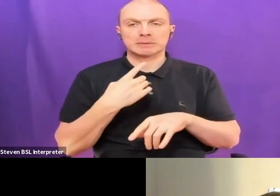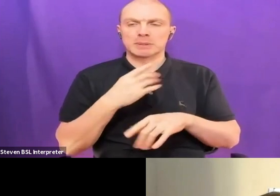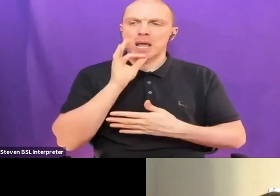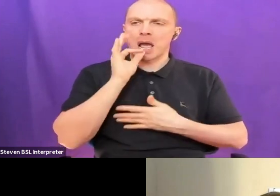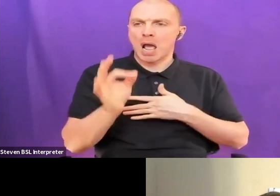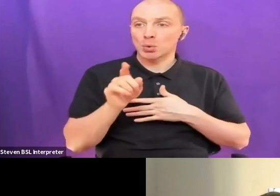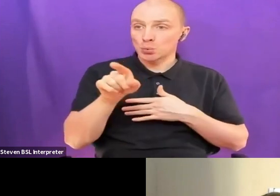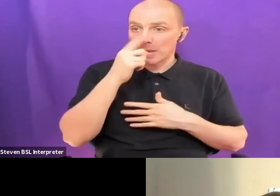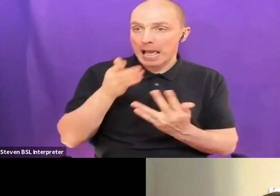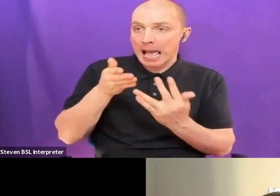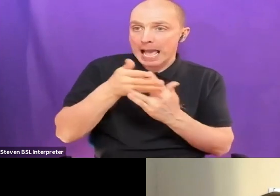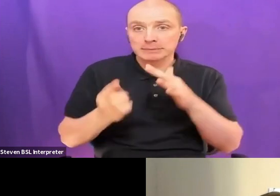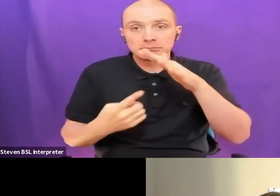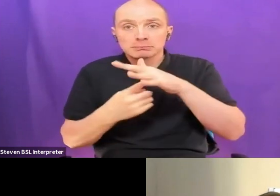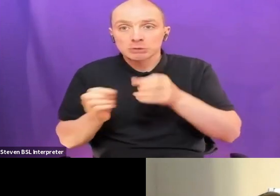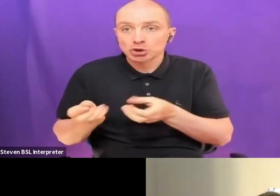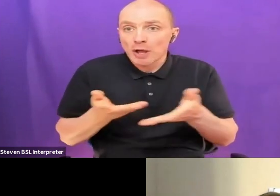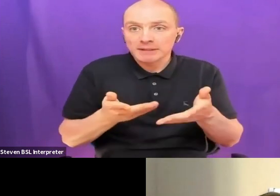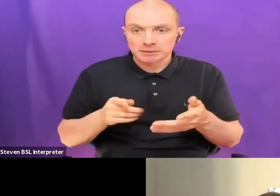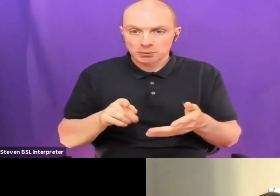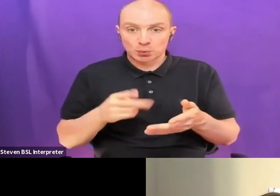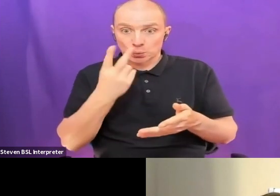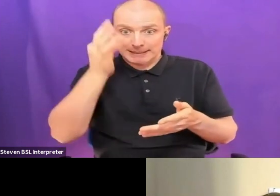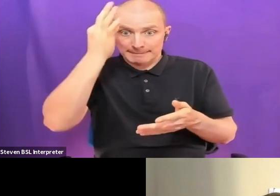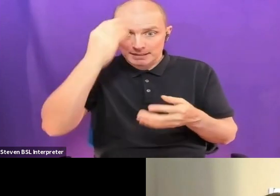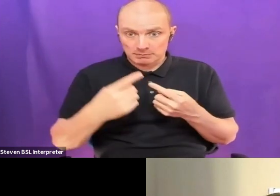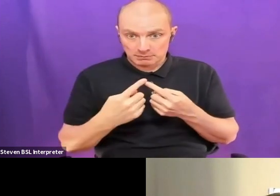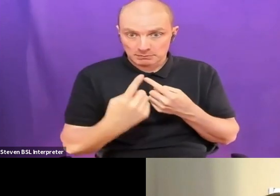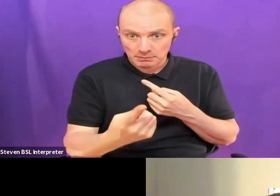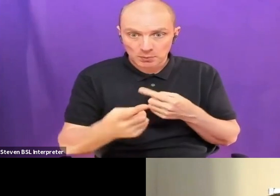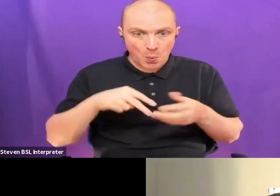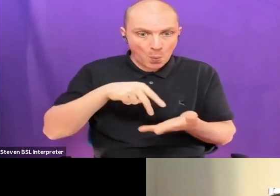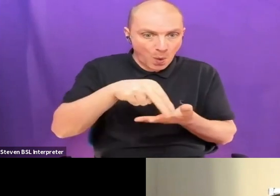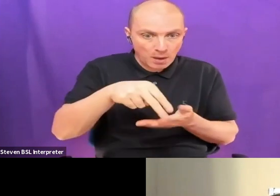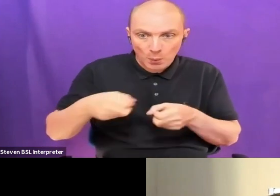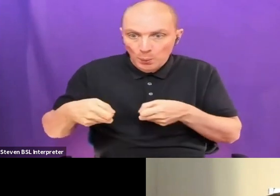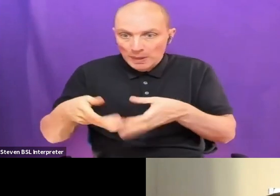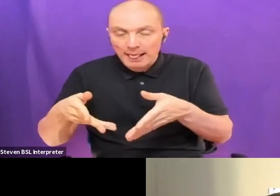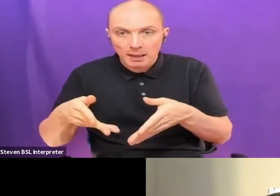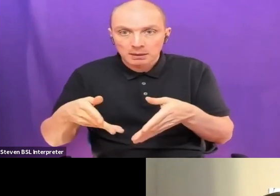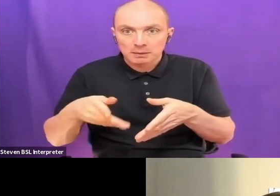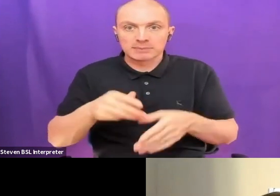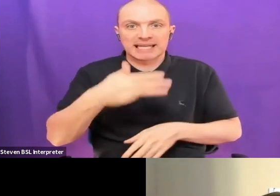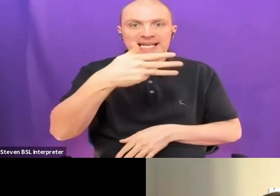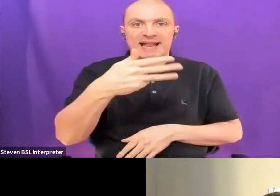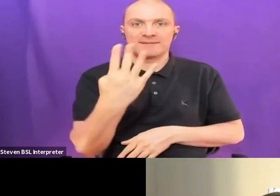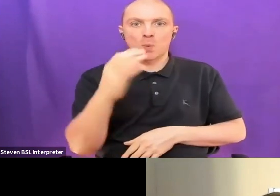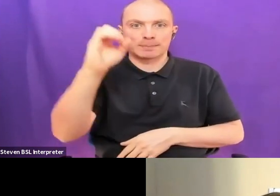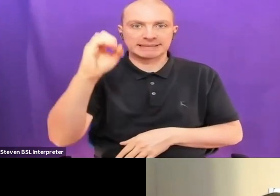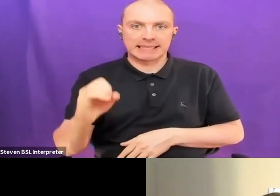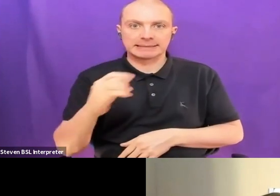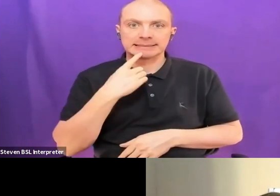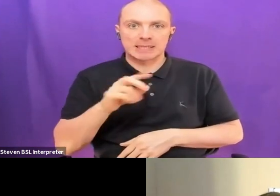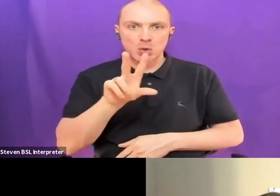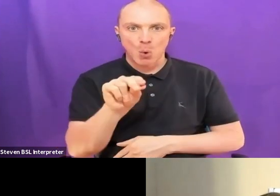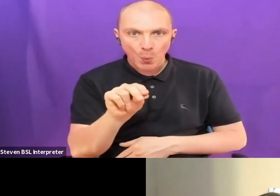in your local community within a 20-minute walk or wheel from where you live? Unsurprisingly, 94% of those respondents answered